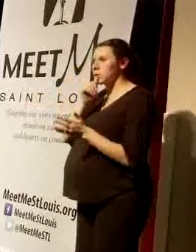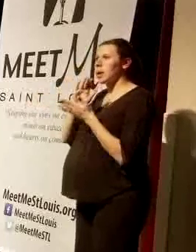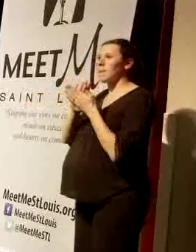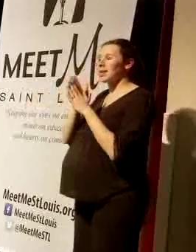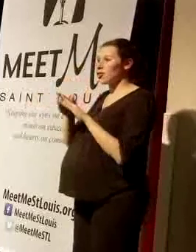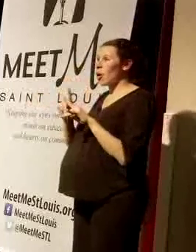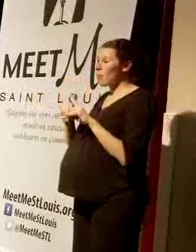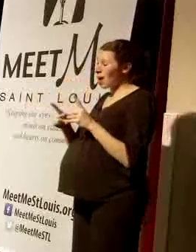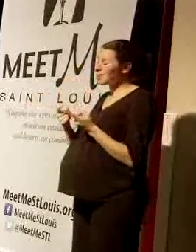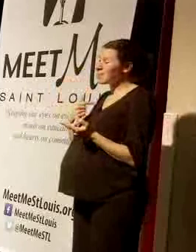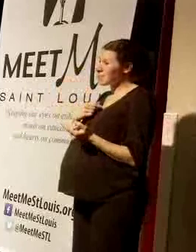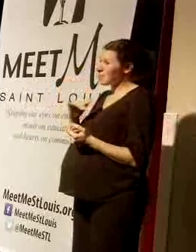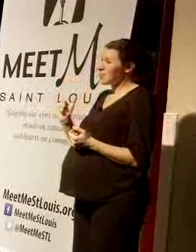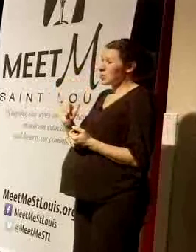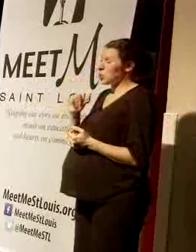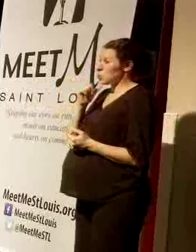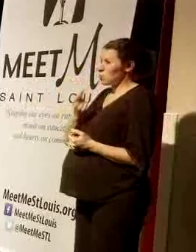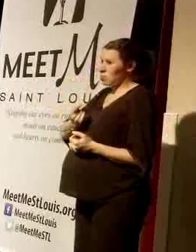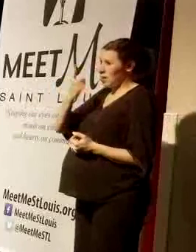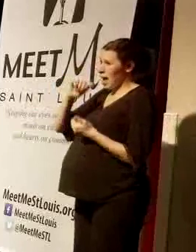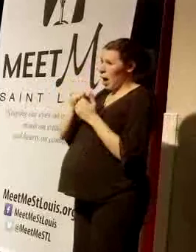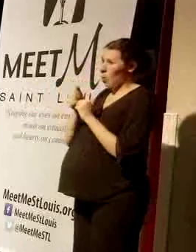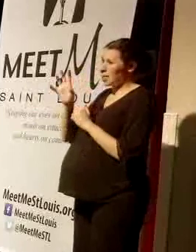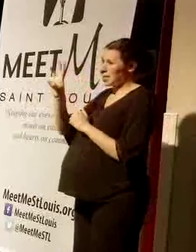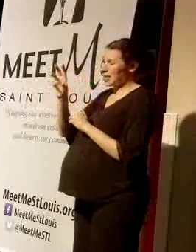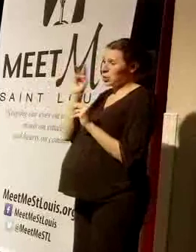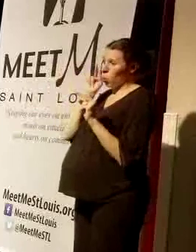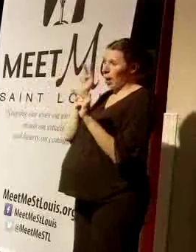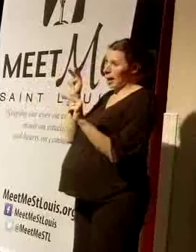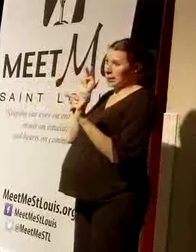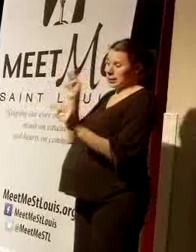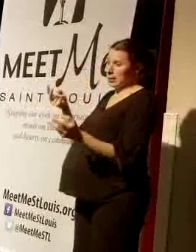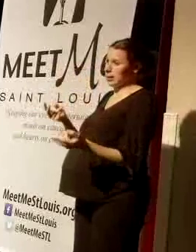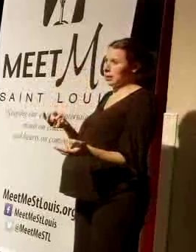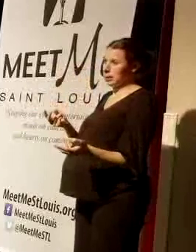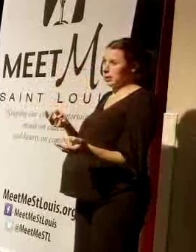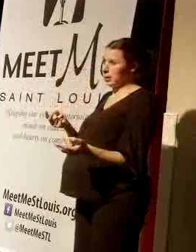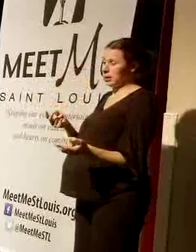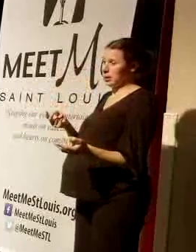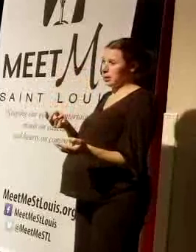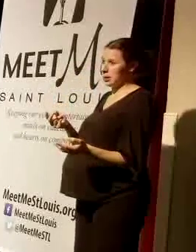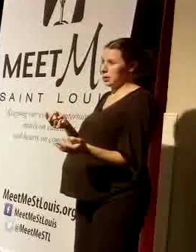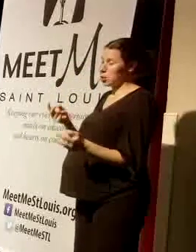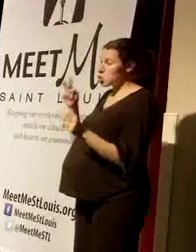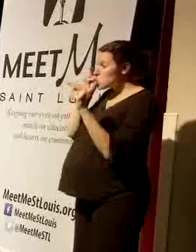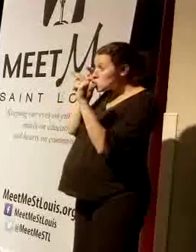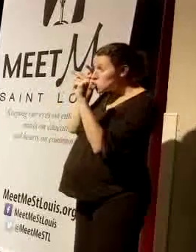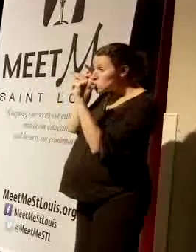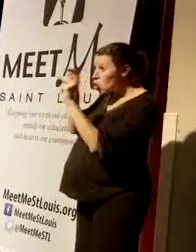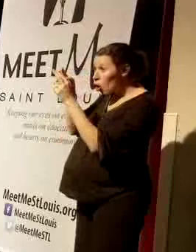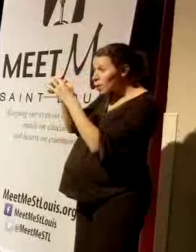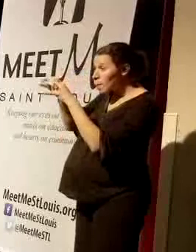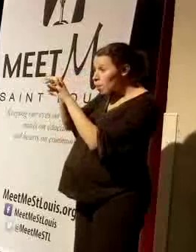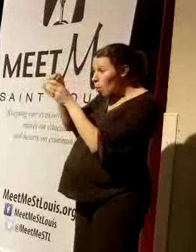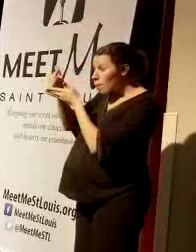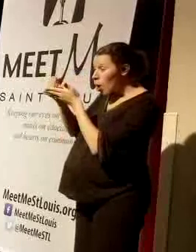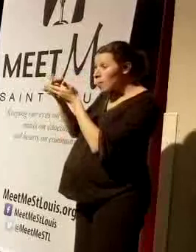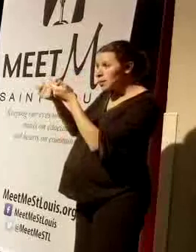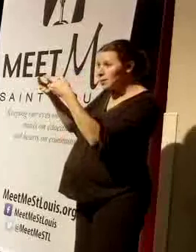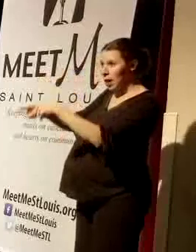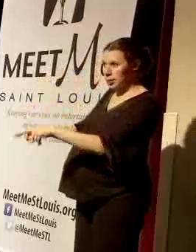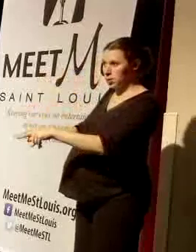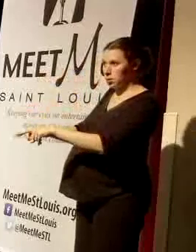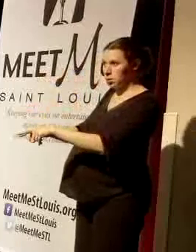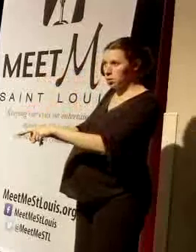But I, too, don't understand how six witnesses that saw the key parts of this event